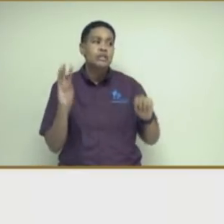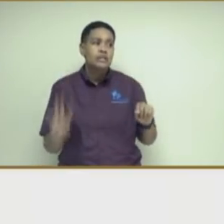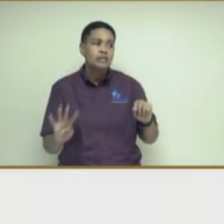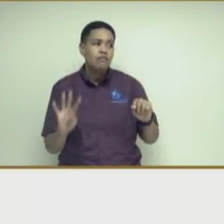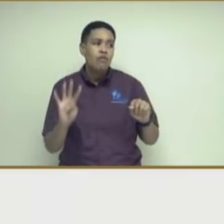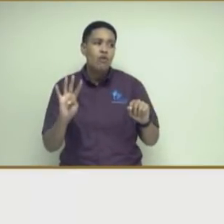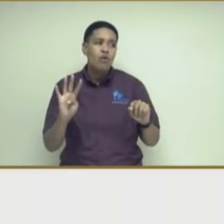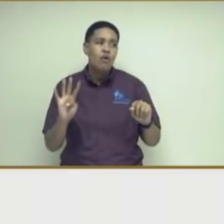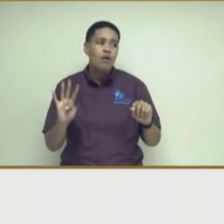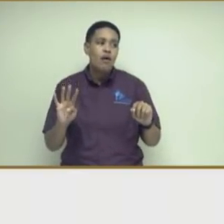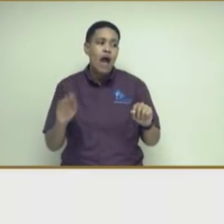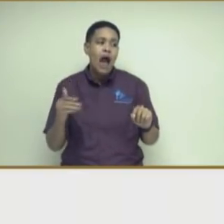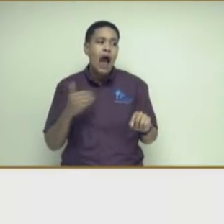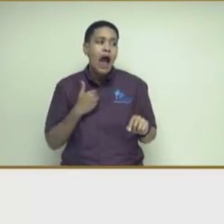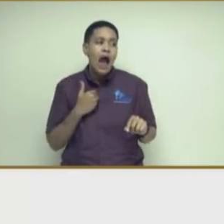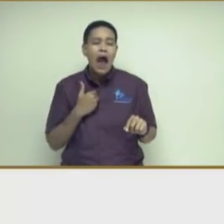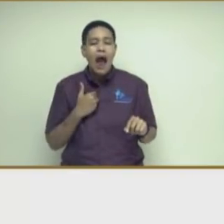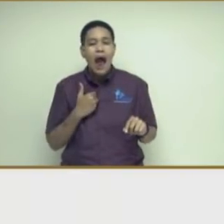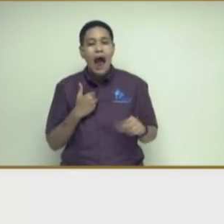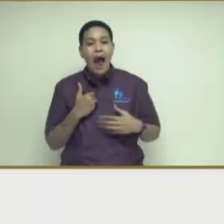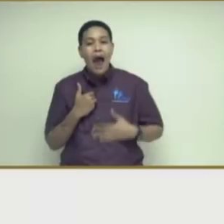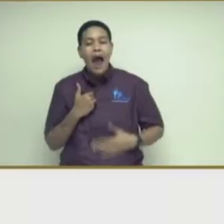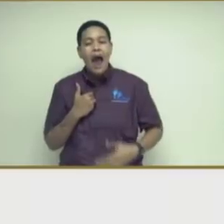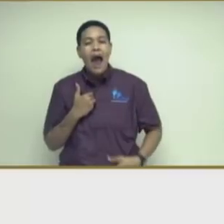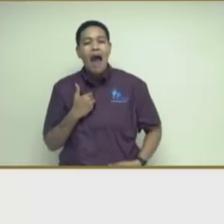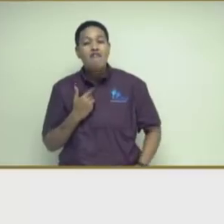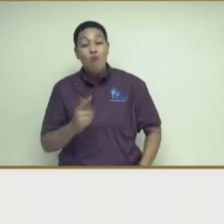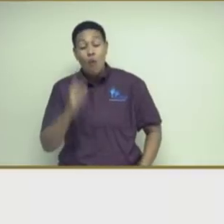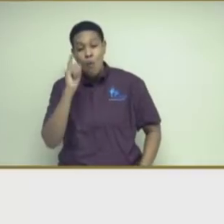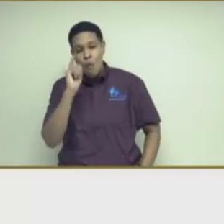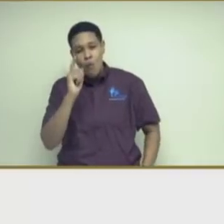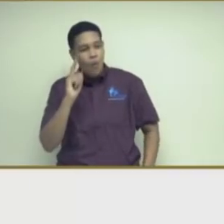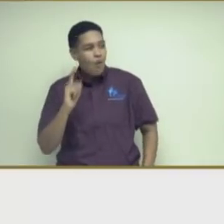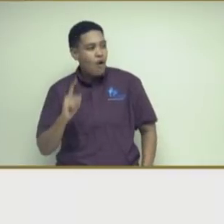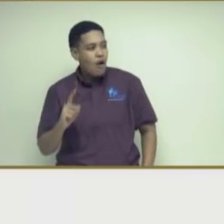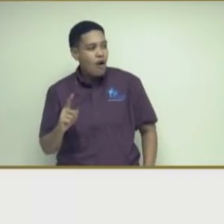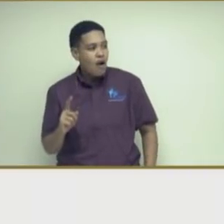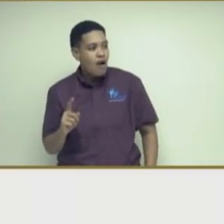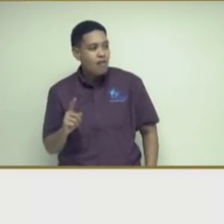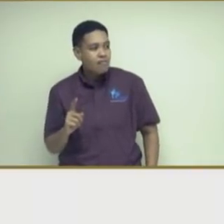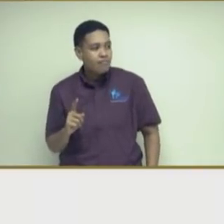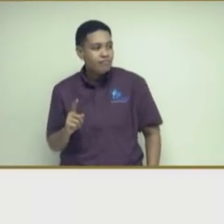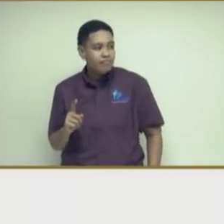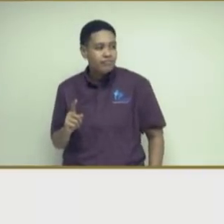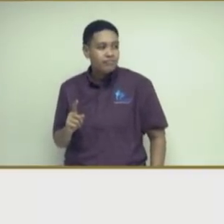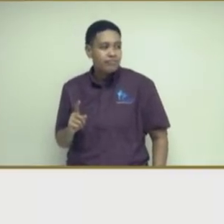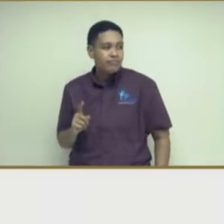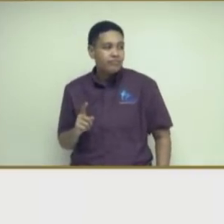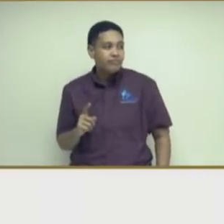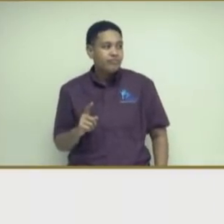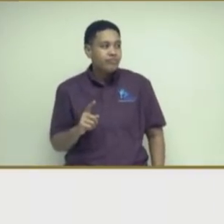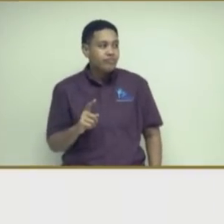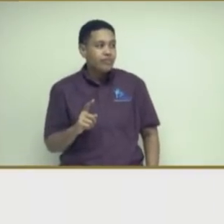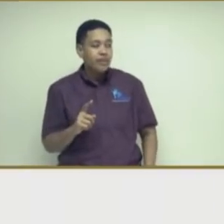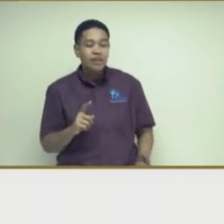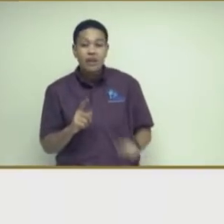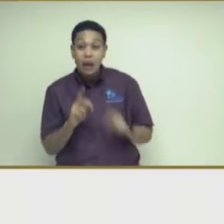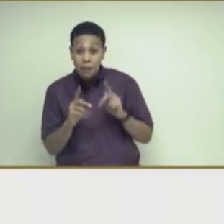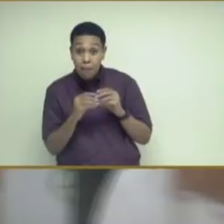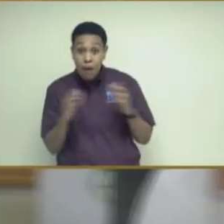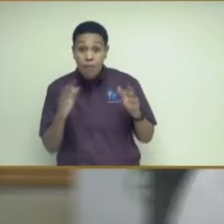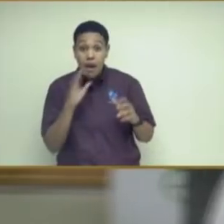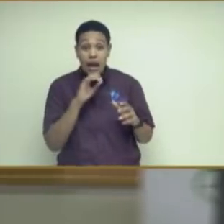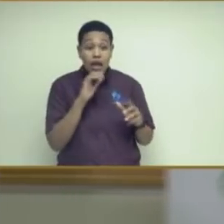64 have at least one. Half. So the population for persons 20